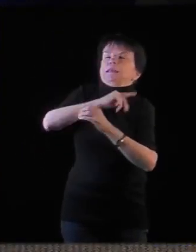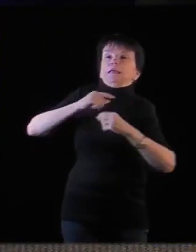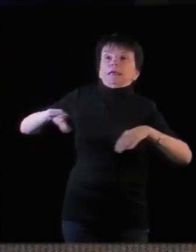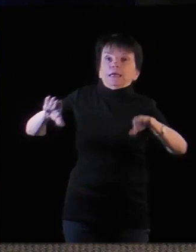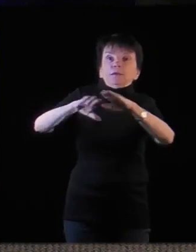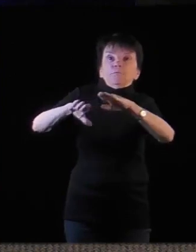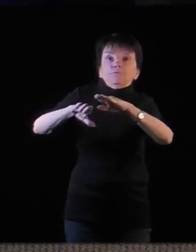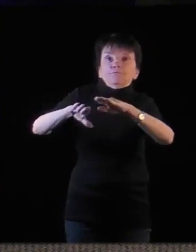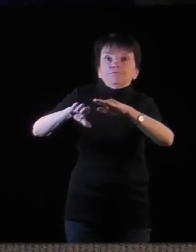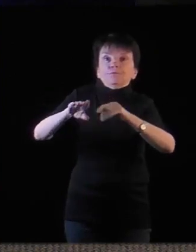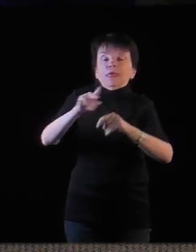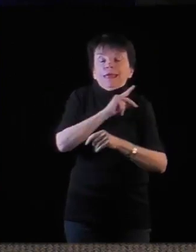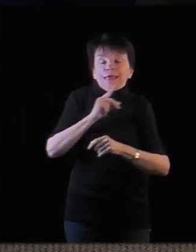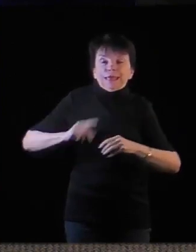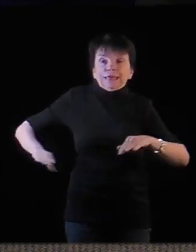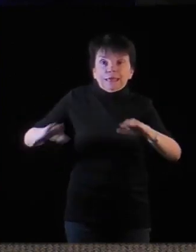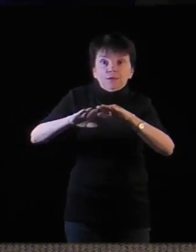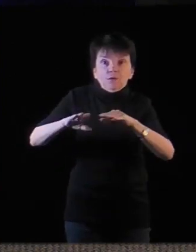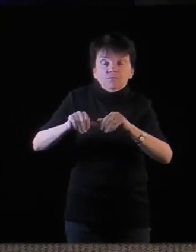come.